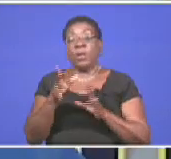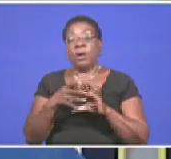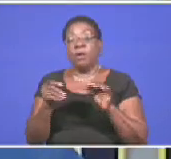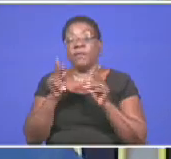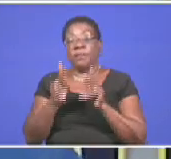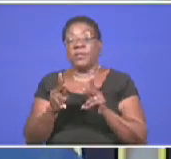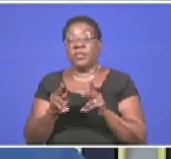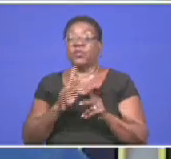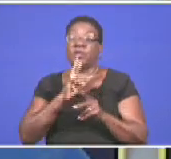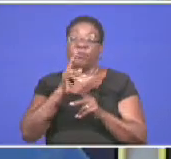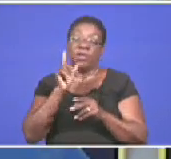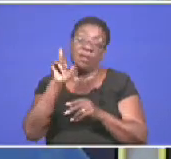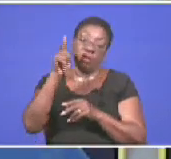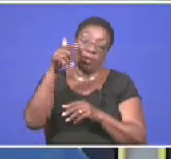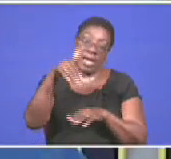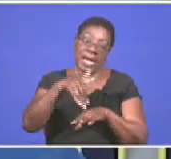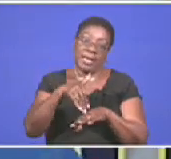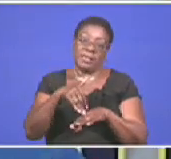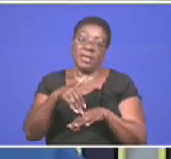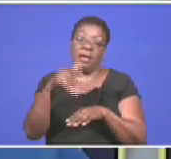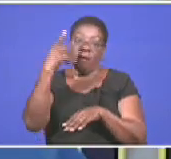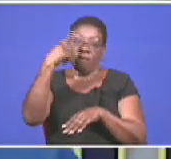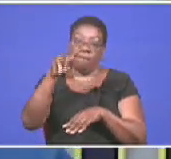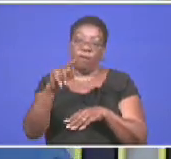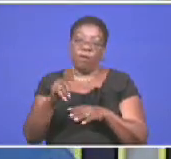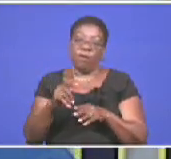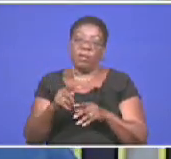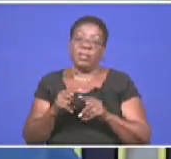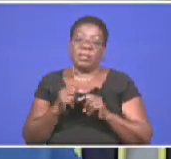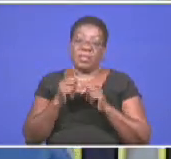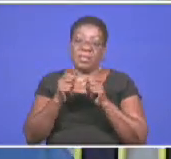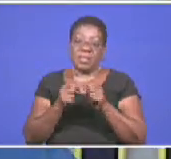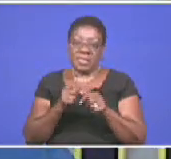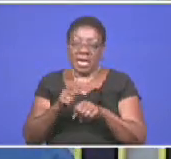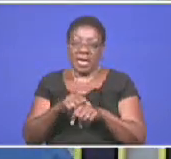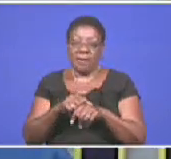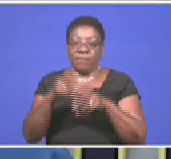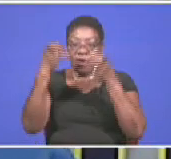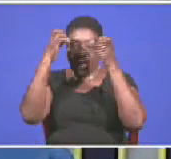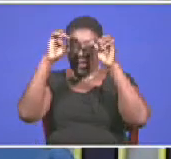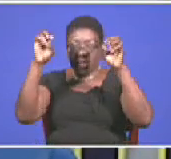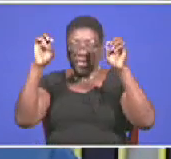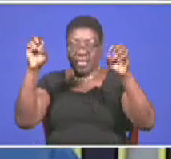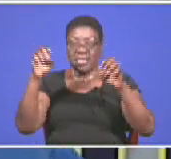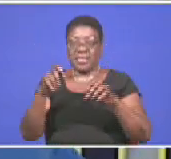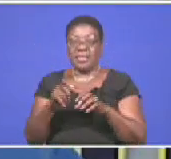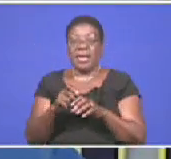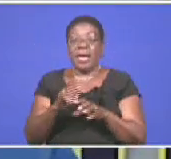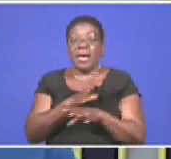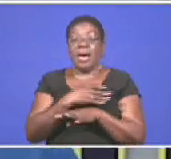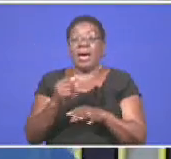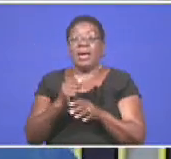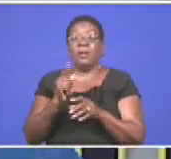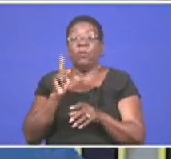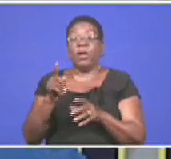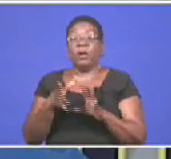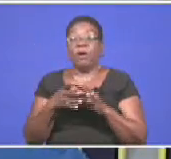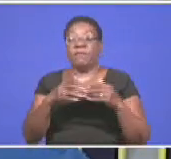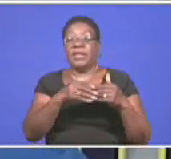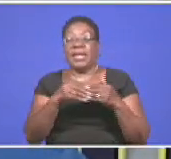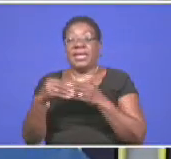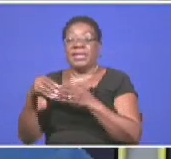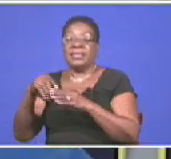they really look at for that 10-year education-wise, all that stuff, as one of the leaders